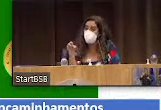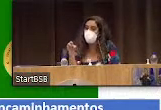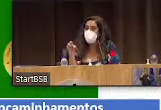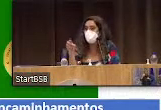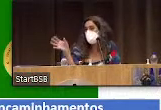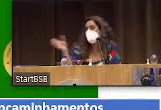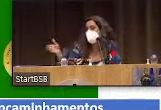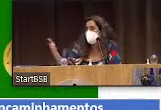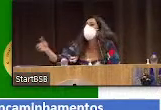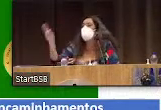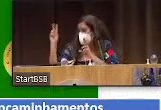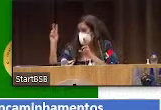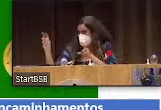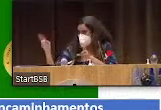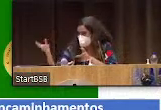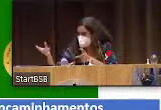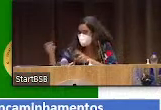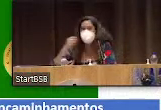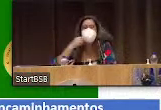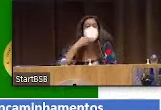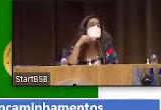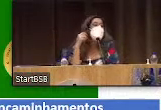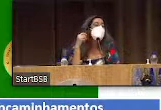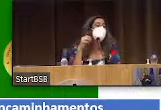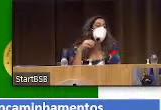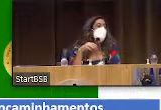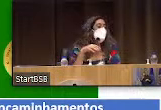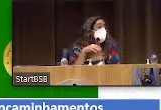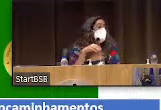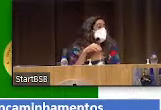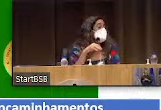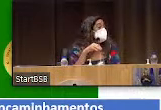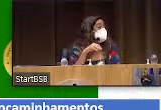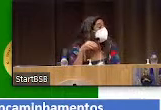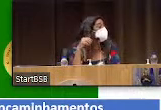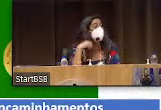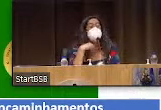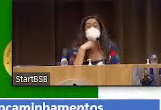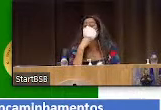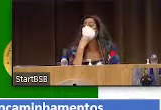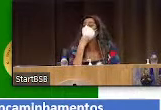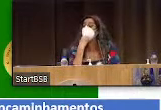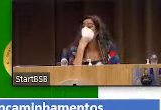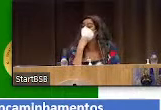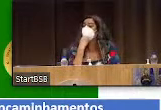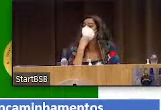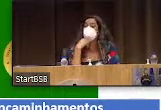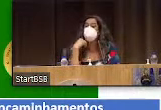nutrition, and others that had neuropathical disease needed